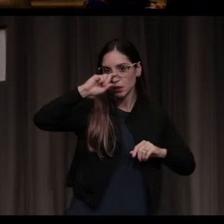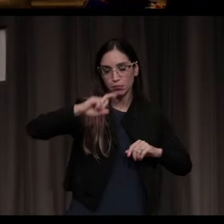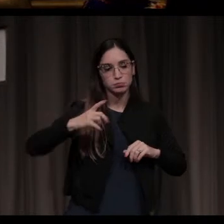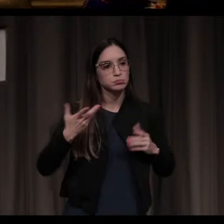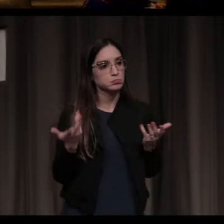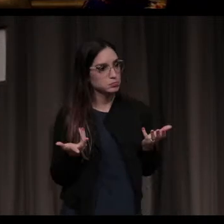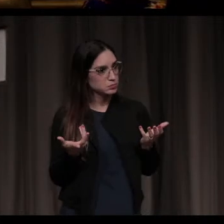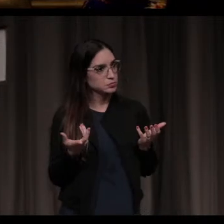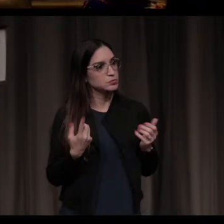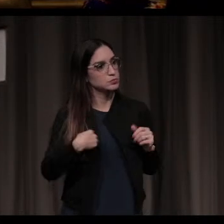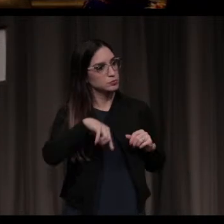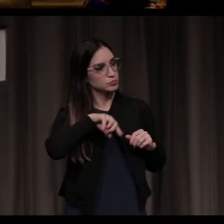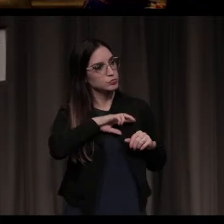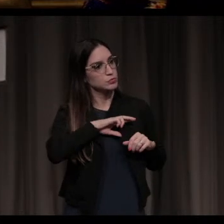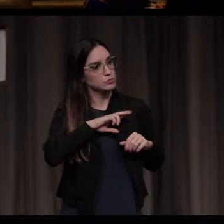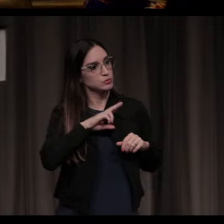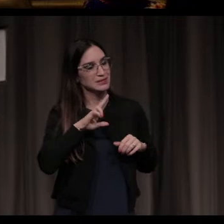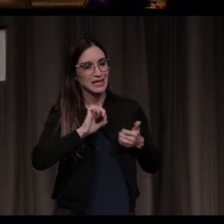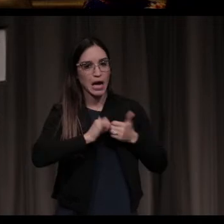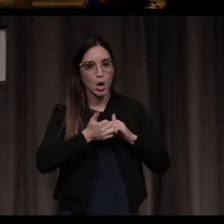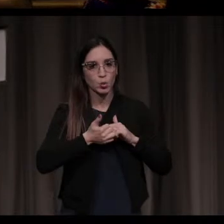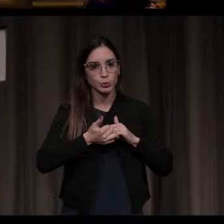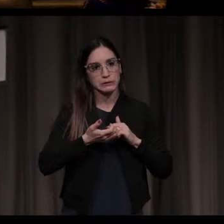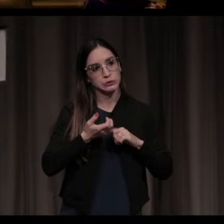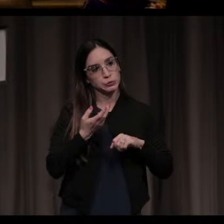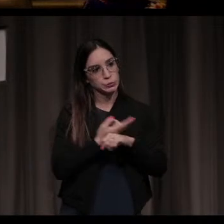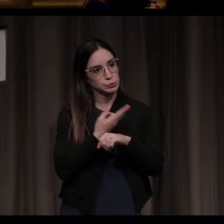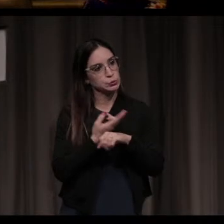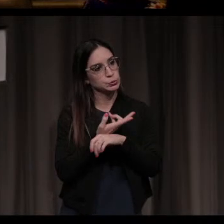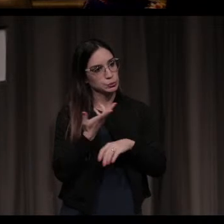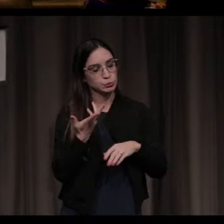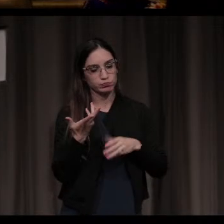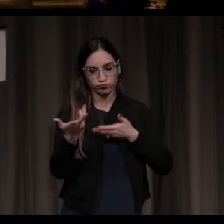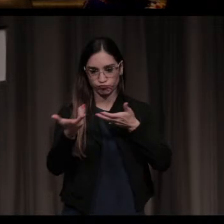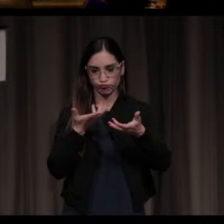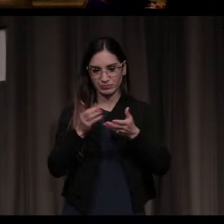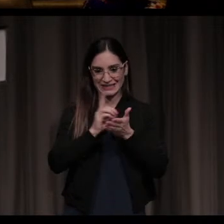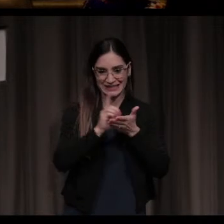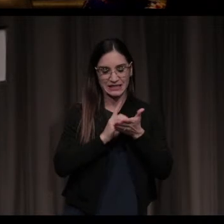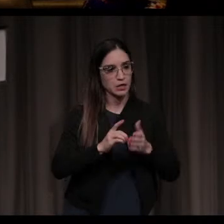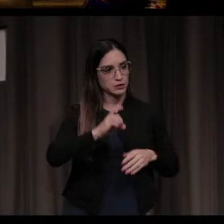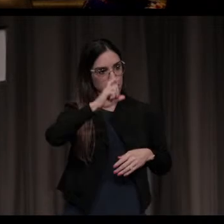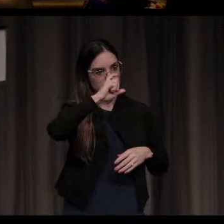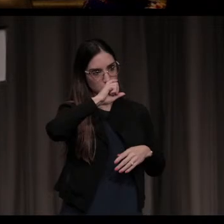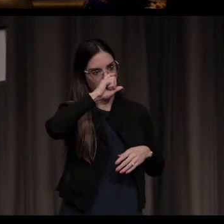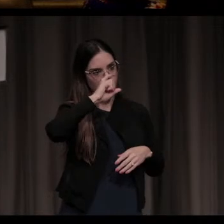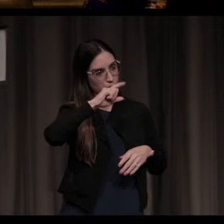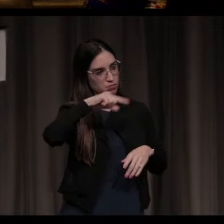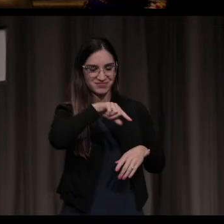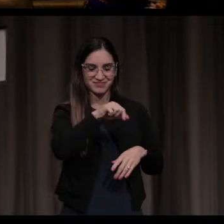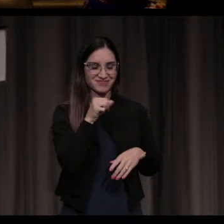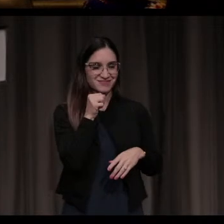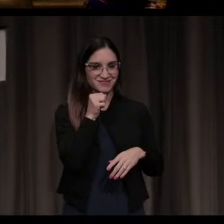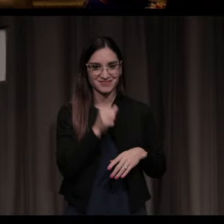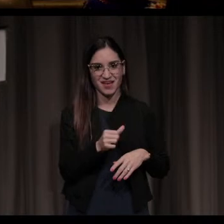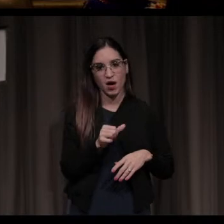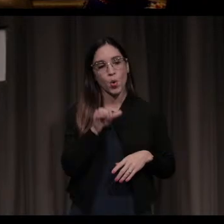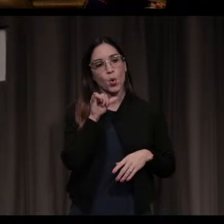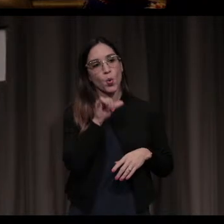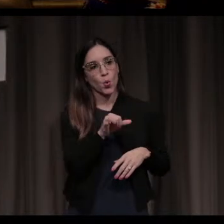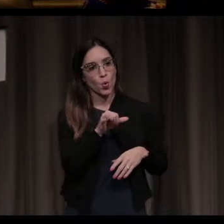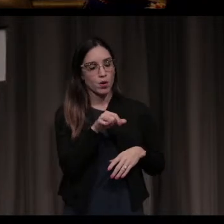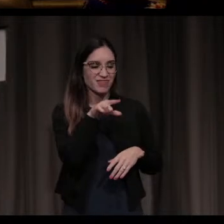kind of advanced our innovation of to sell to tourists, but even things like that aren't necessarily seen as like, oh, this